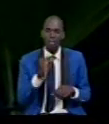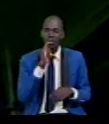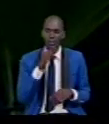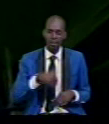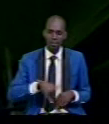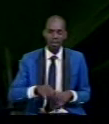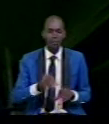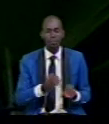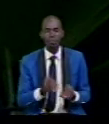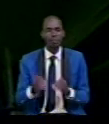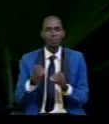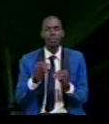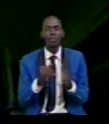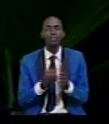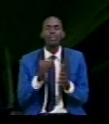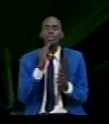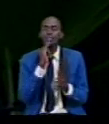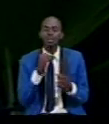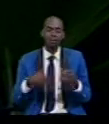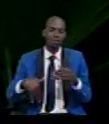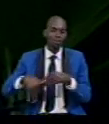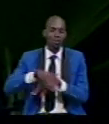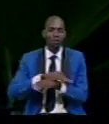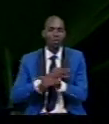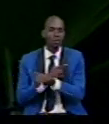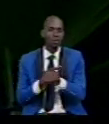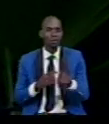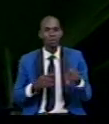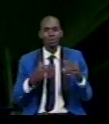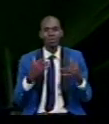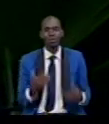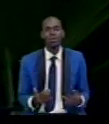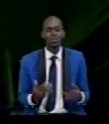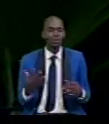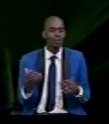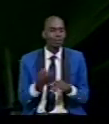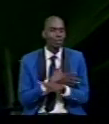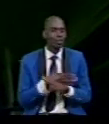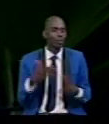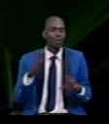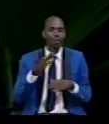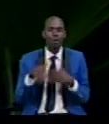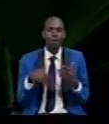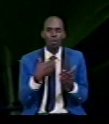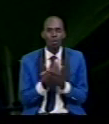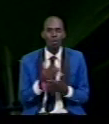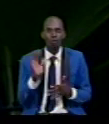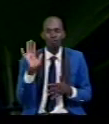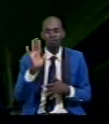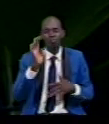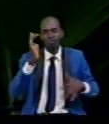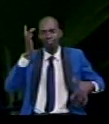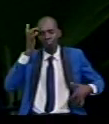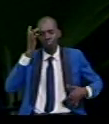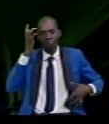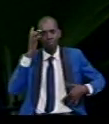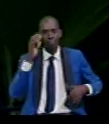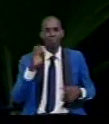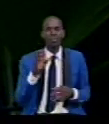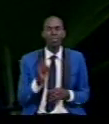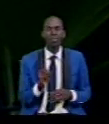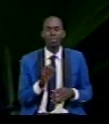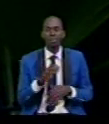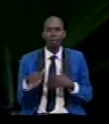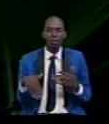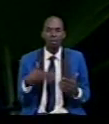flowing all over you, rolling away all sicknesses, all diseases, all